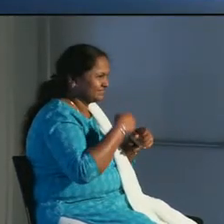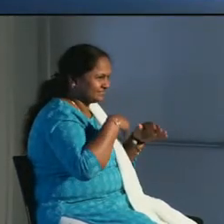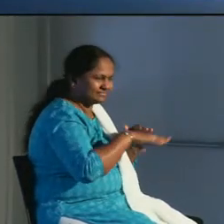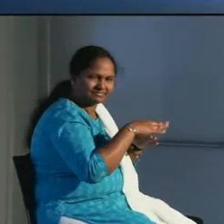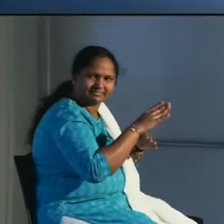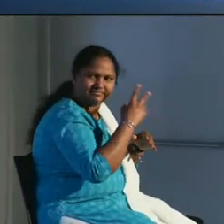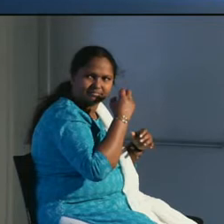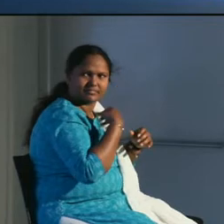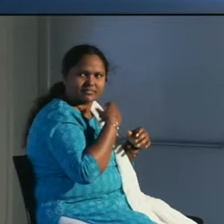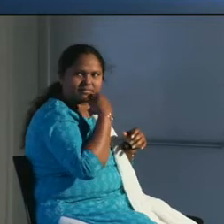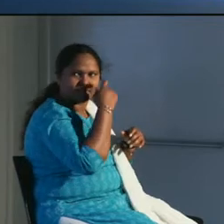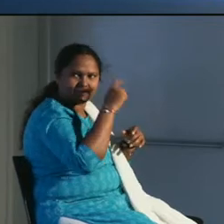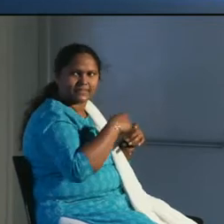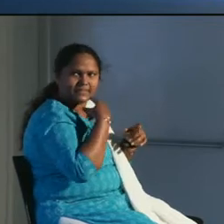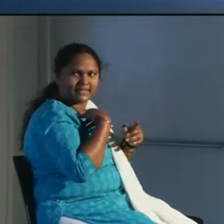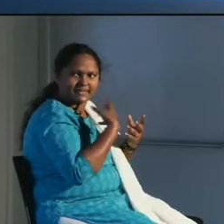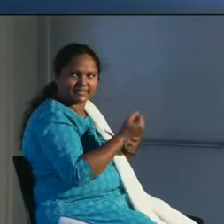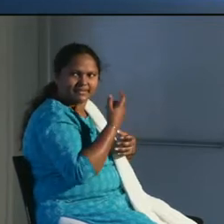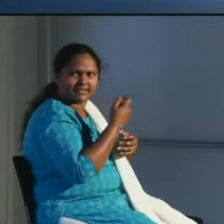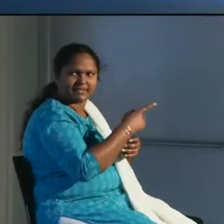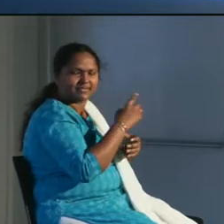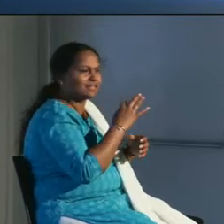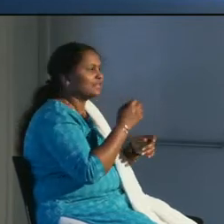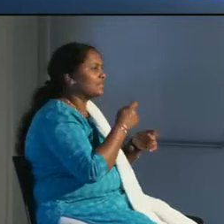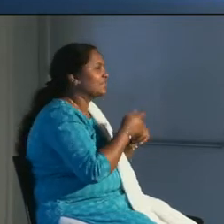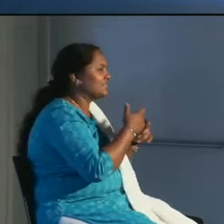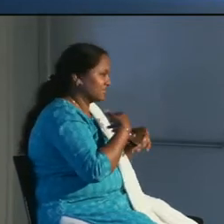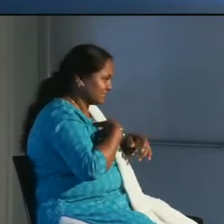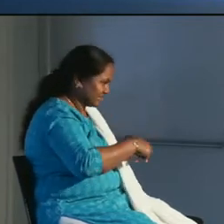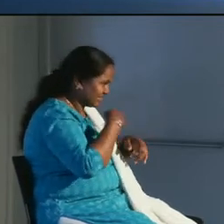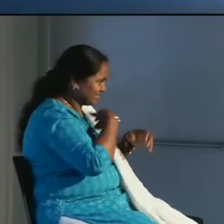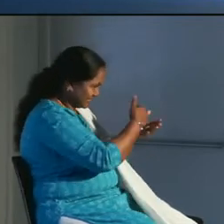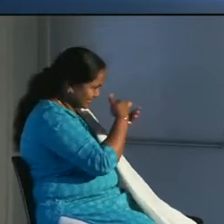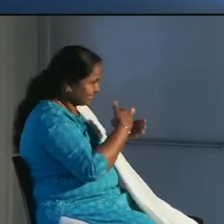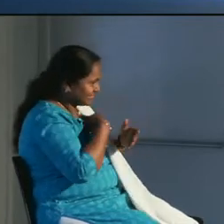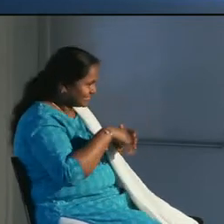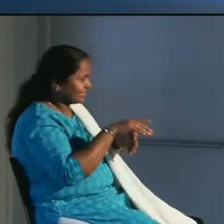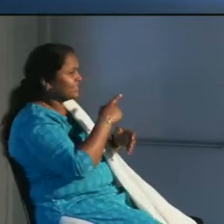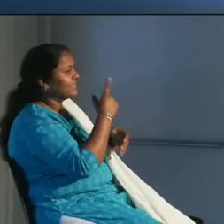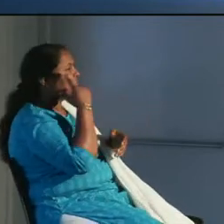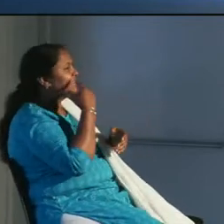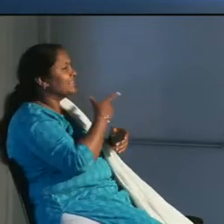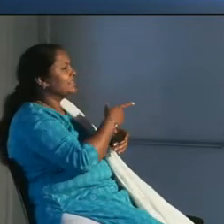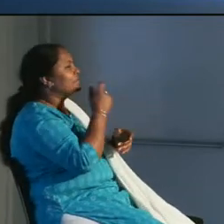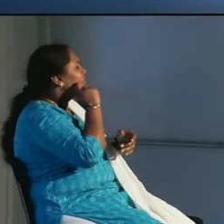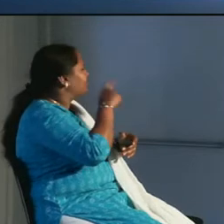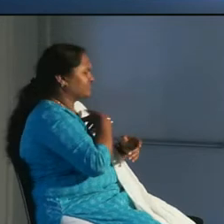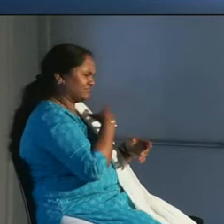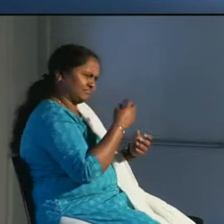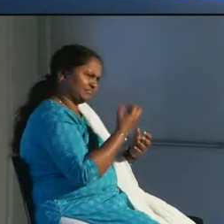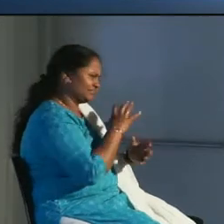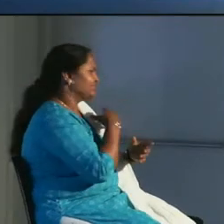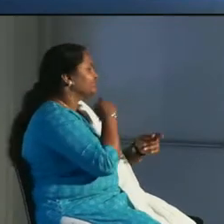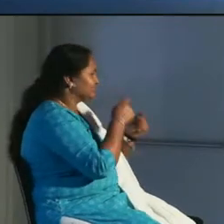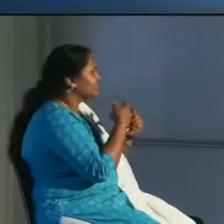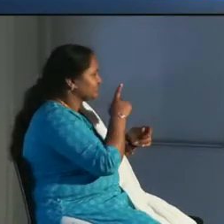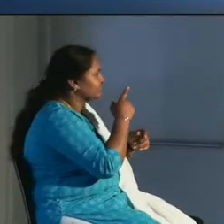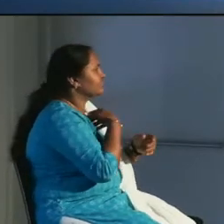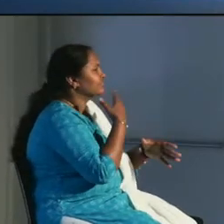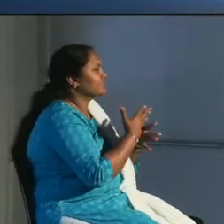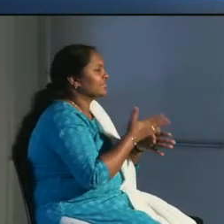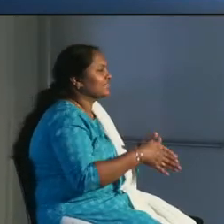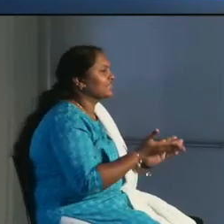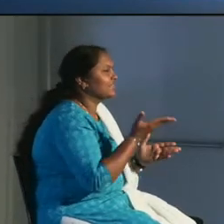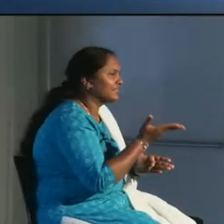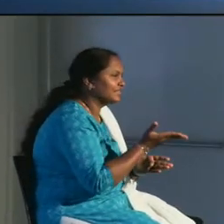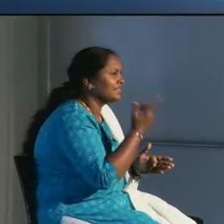guy said, "Sam, I'm not going to take money from you because you're a worker." And that was interesting. Yes, I am a worker in this school.